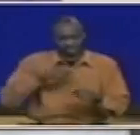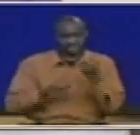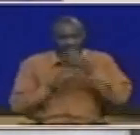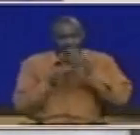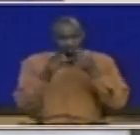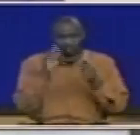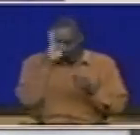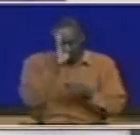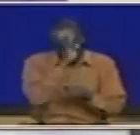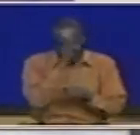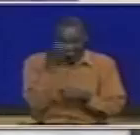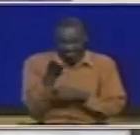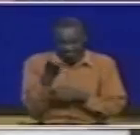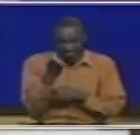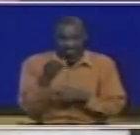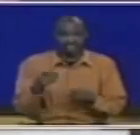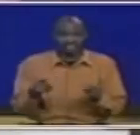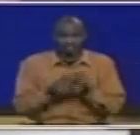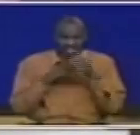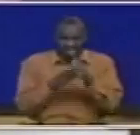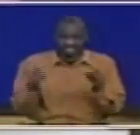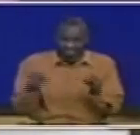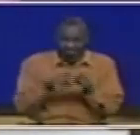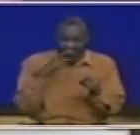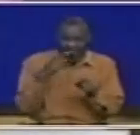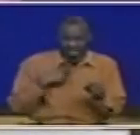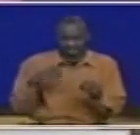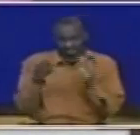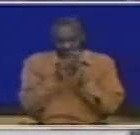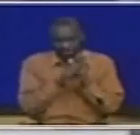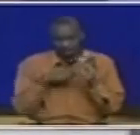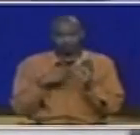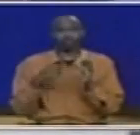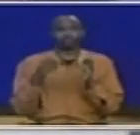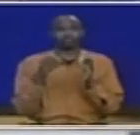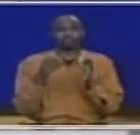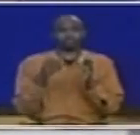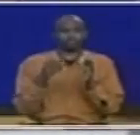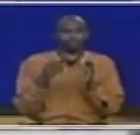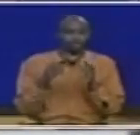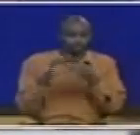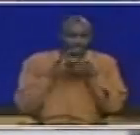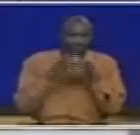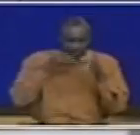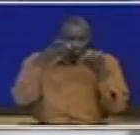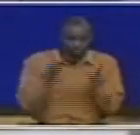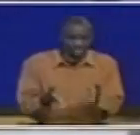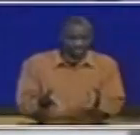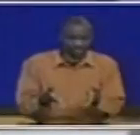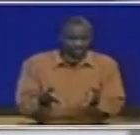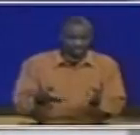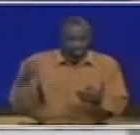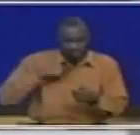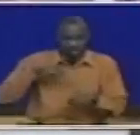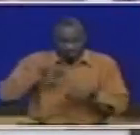Bungoma County senatorial mini poll, the leaders also delved into the subject of Luhya unity. Kutoka leo,